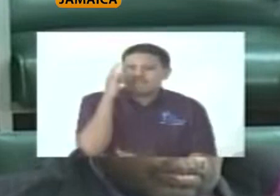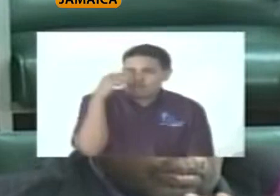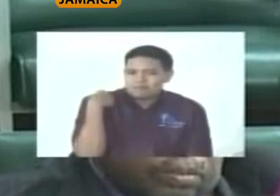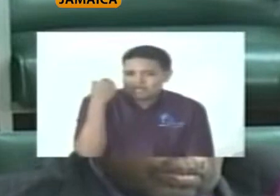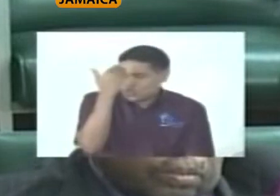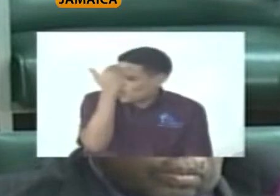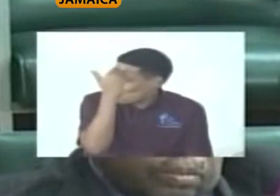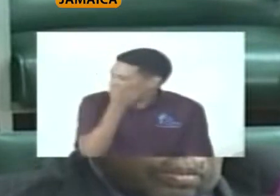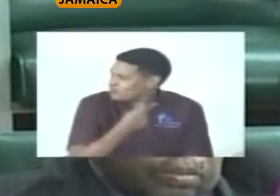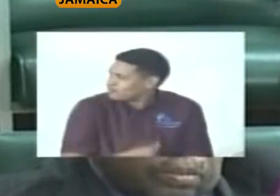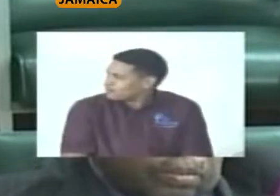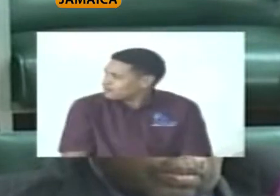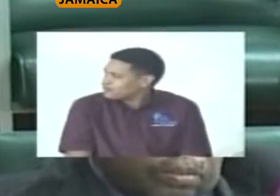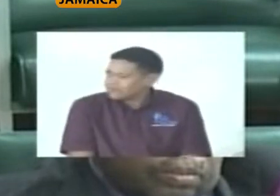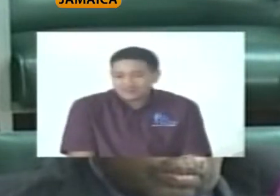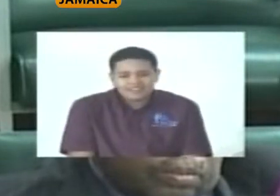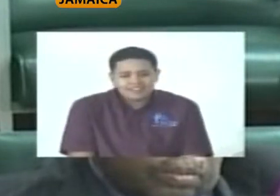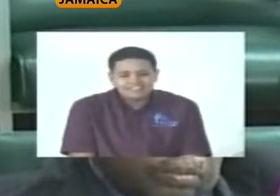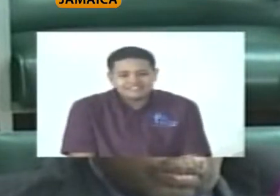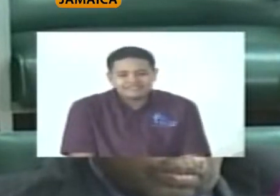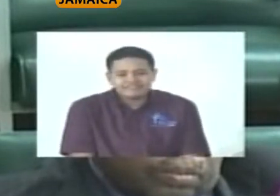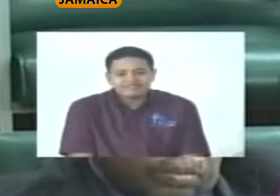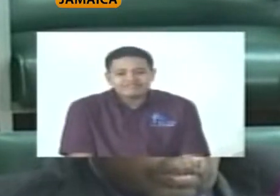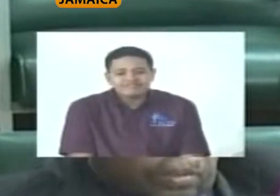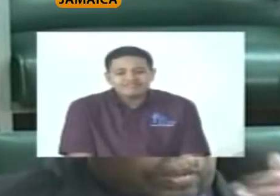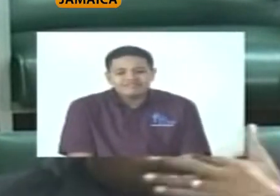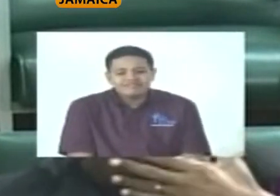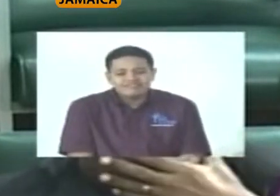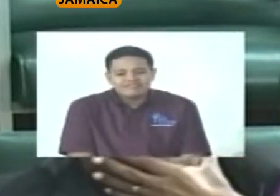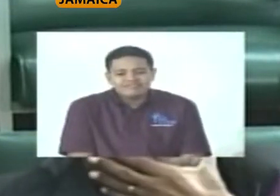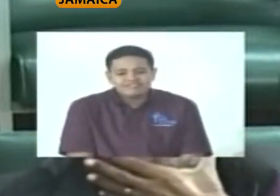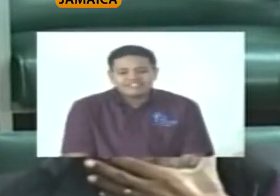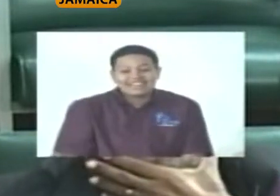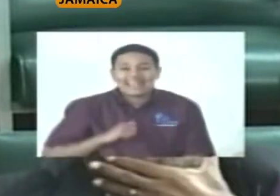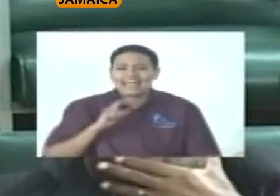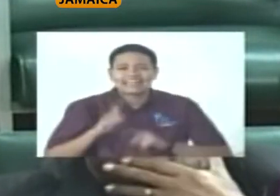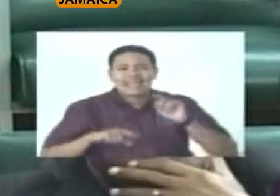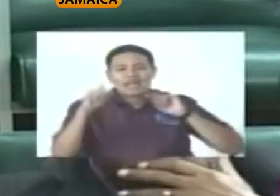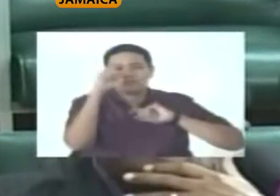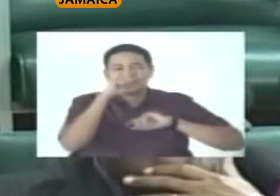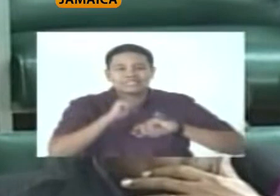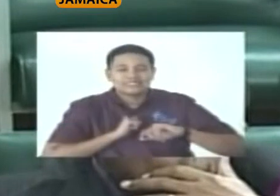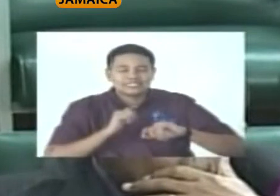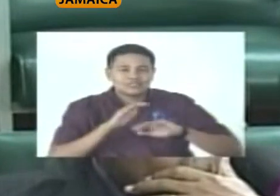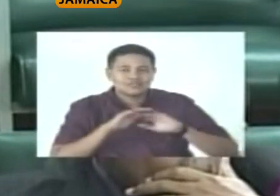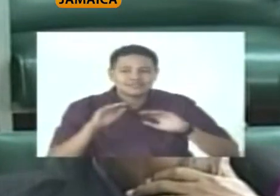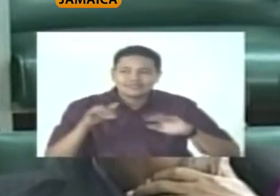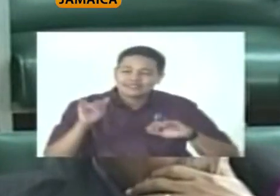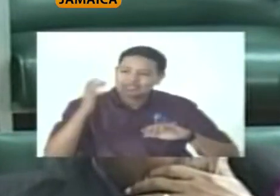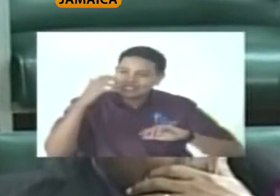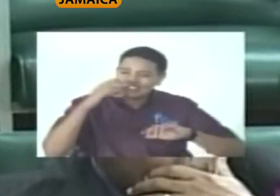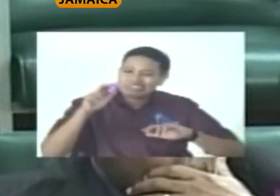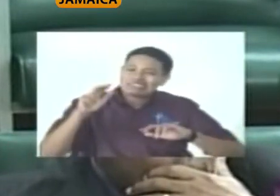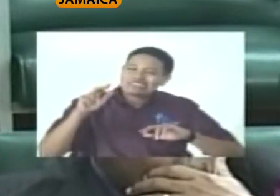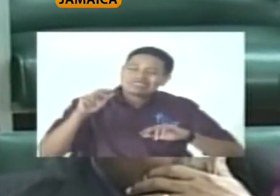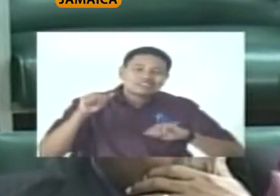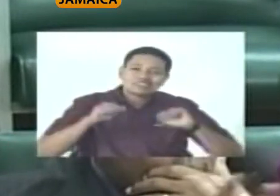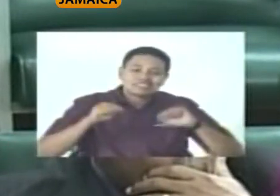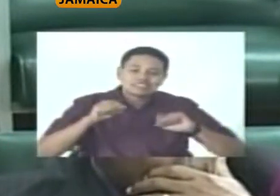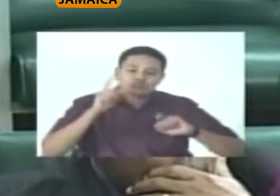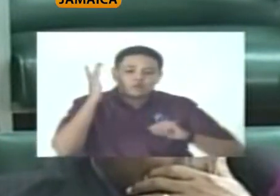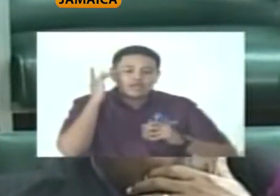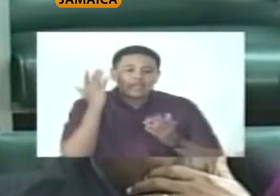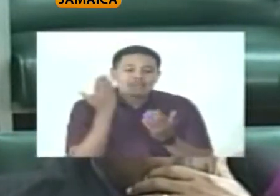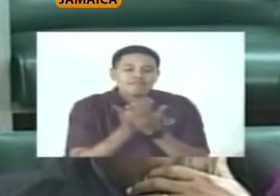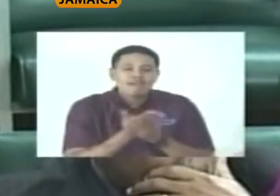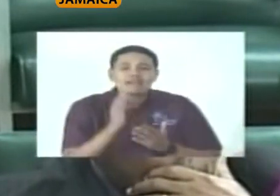I cannot pretend that I still don't have serious reservations because of the fact that it might